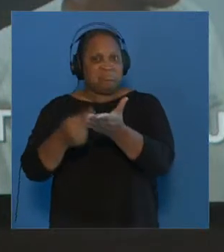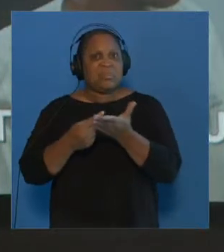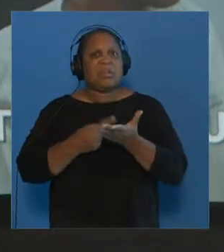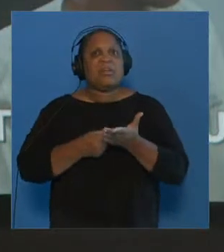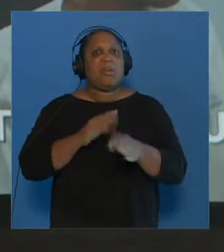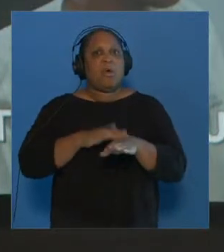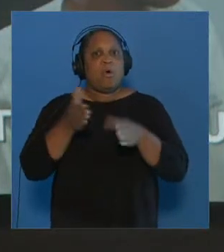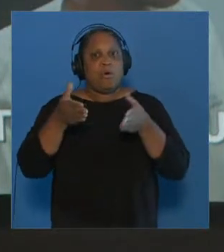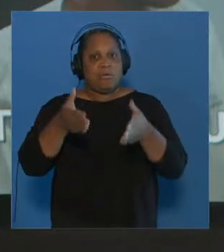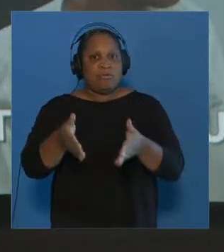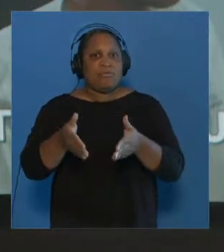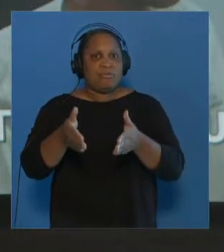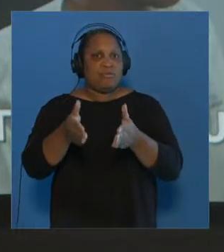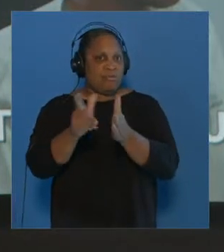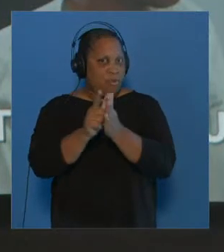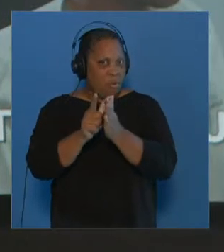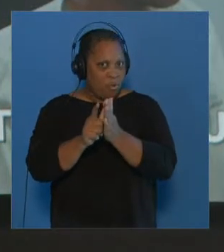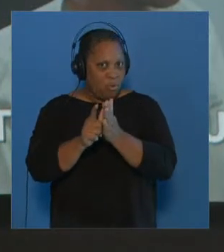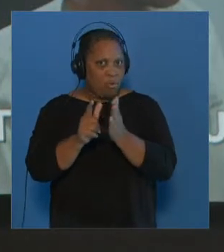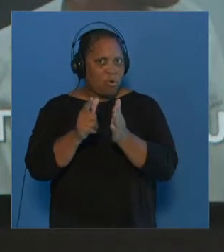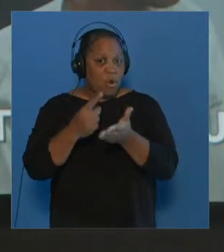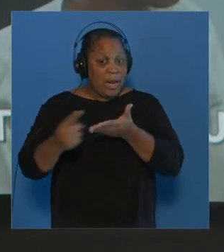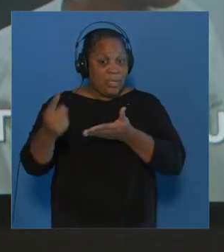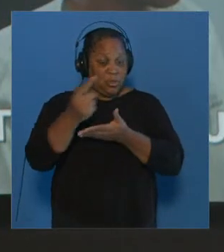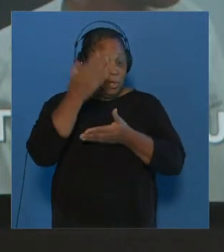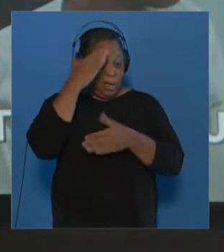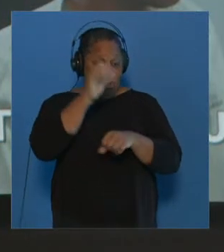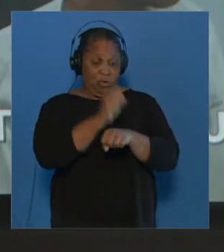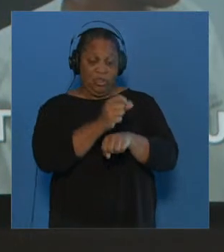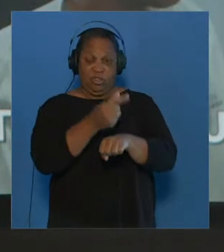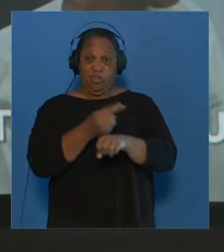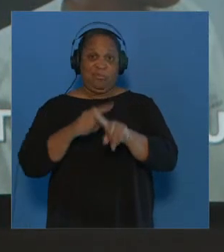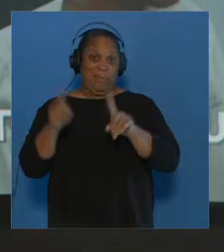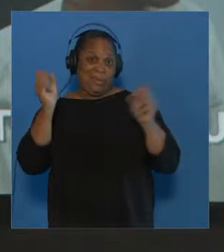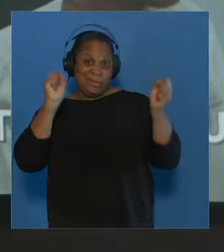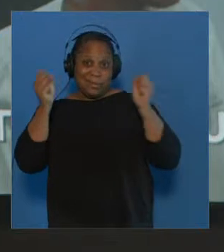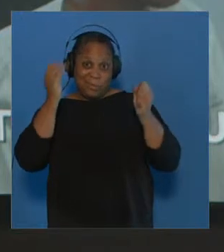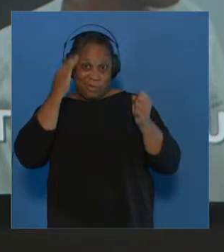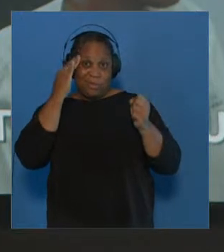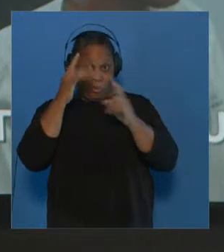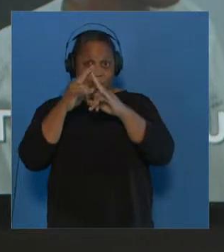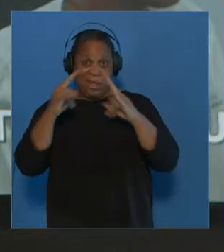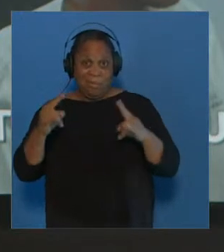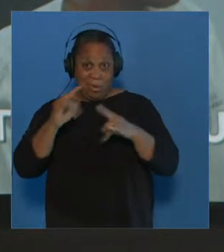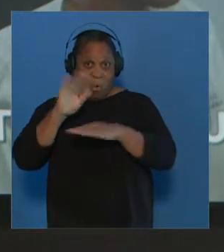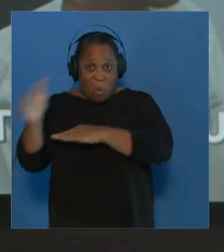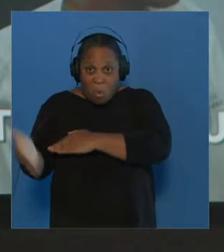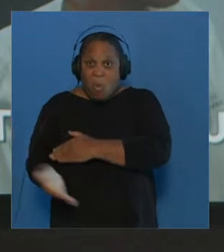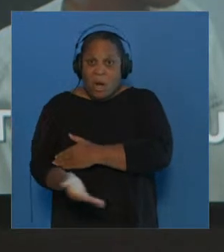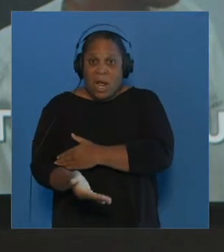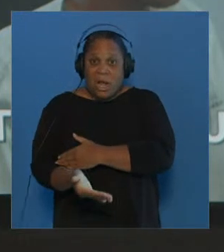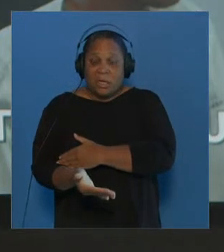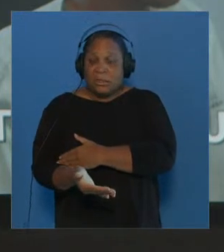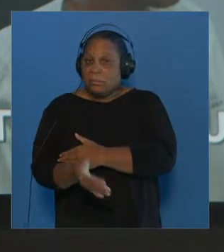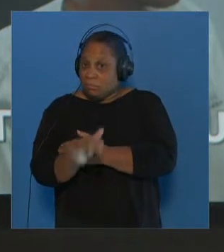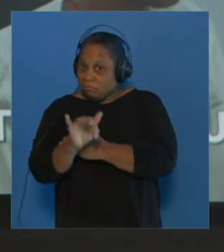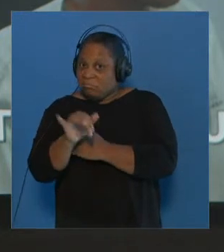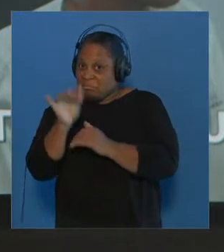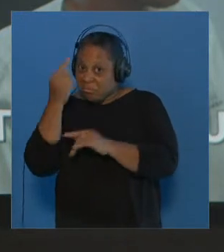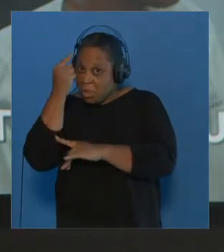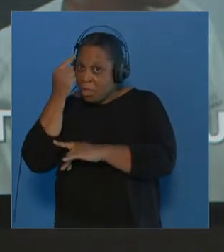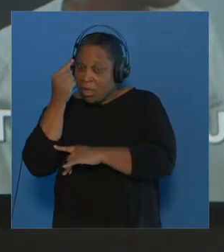next week. I don't know about St. George's people, but Somerset people want to know, can they camp out all night? So are you keeping that in